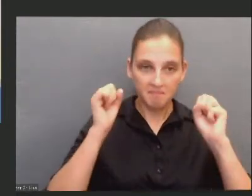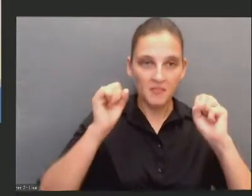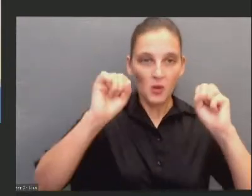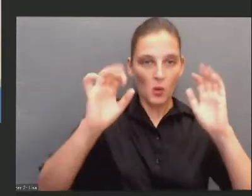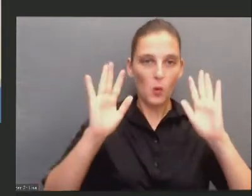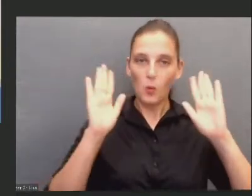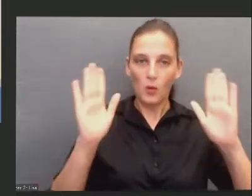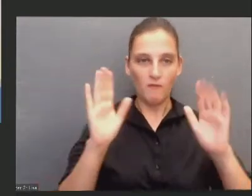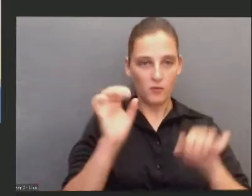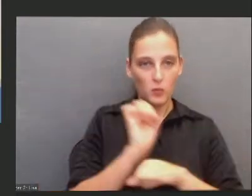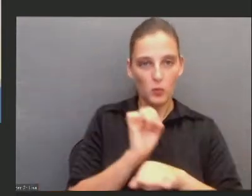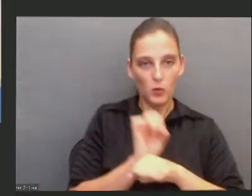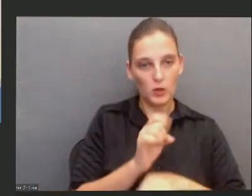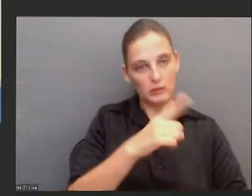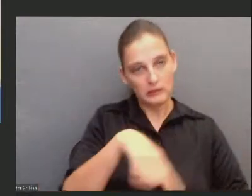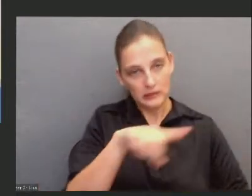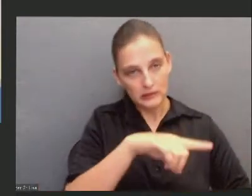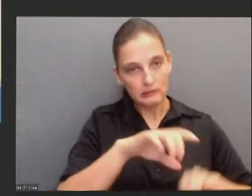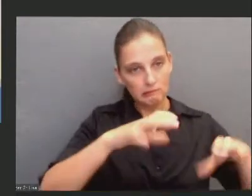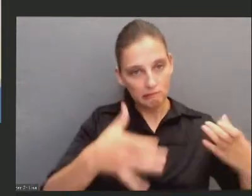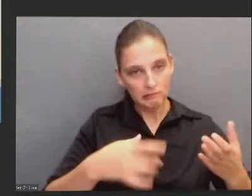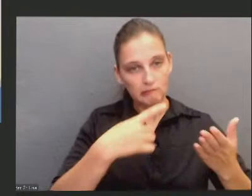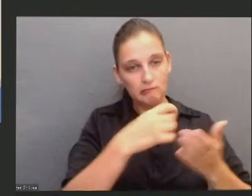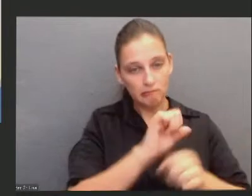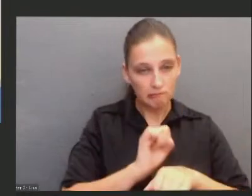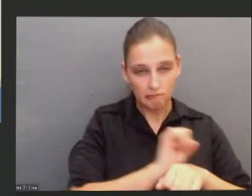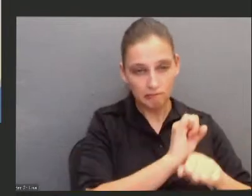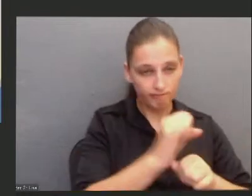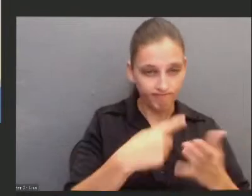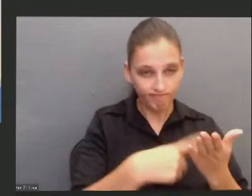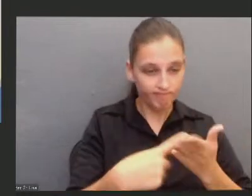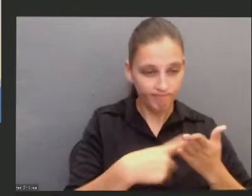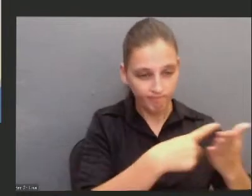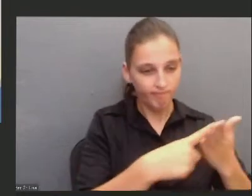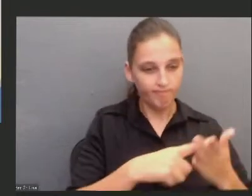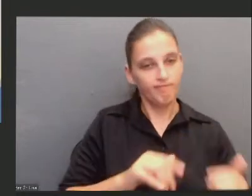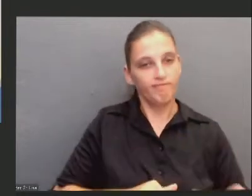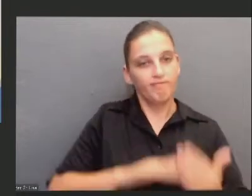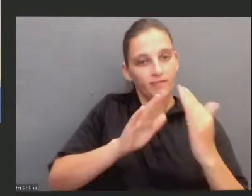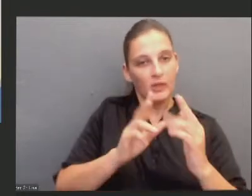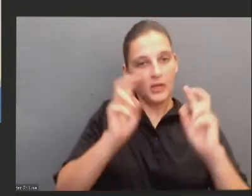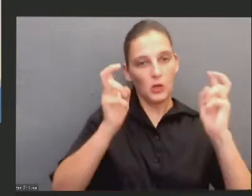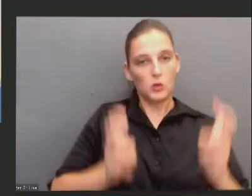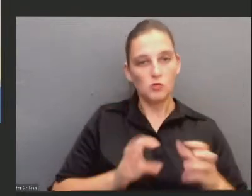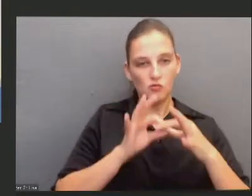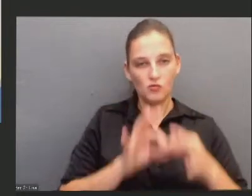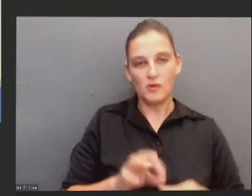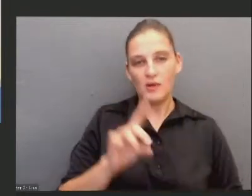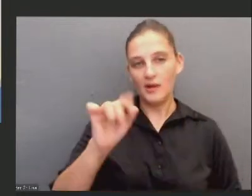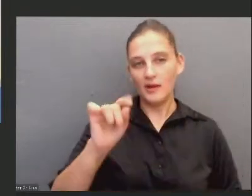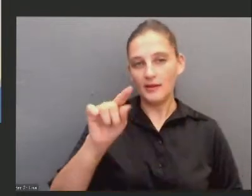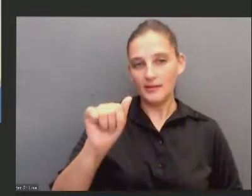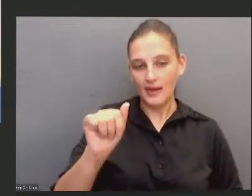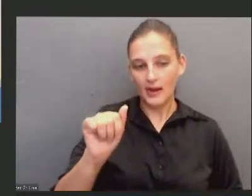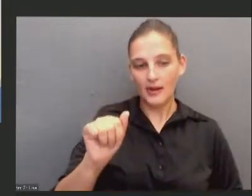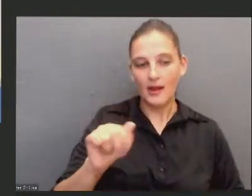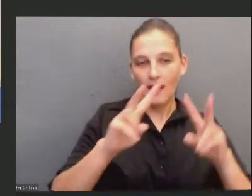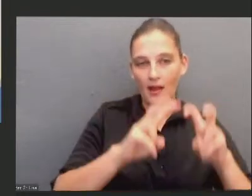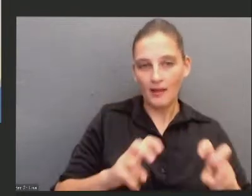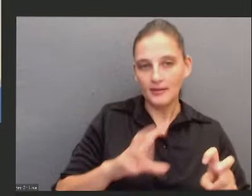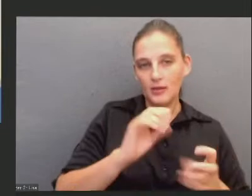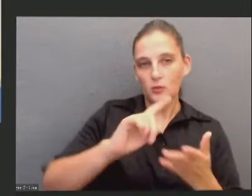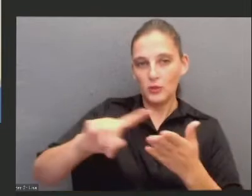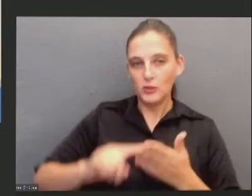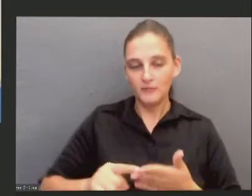this group did by addressing the issues relating to data shortfalls. Dr. Khaldun, please take it